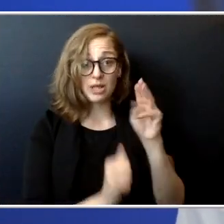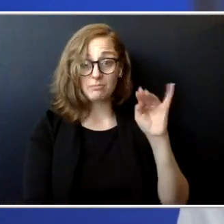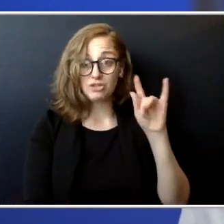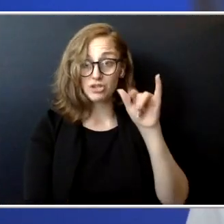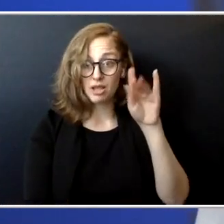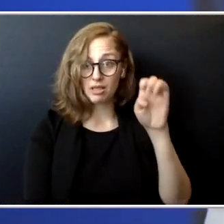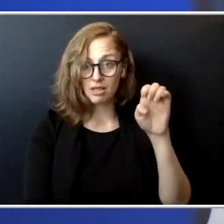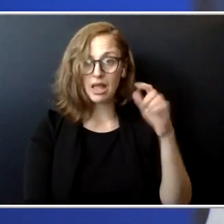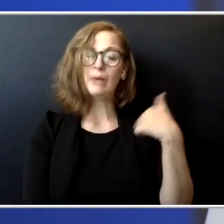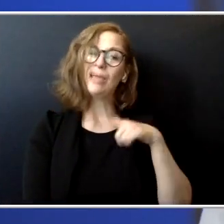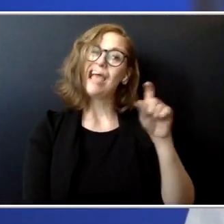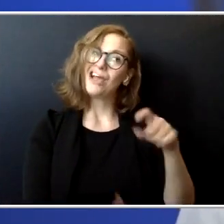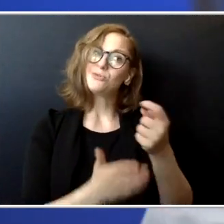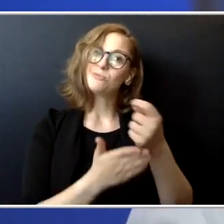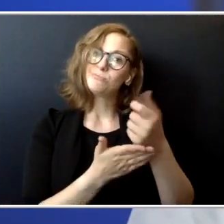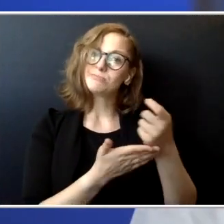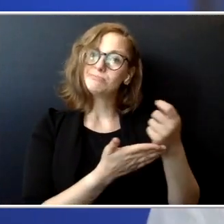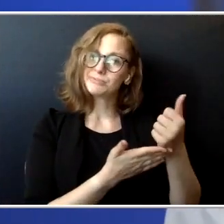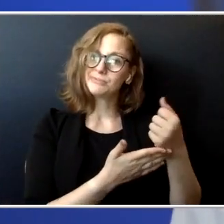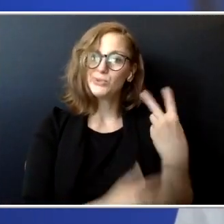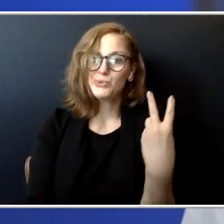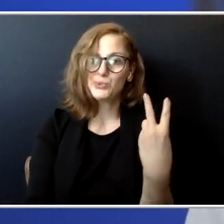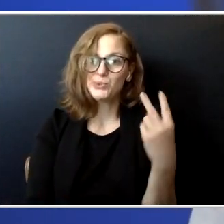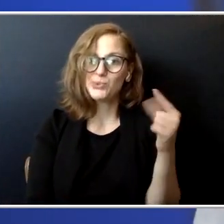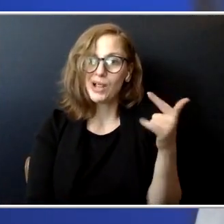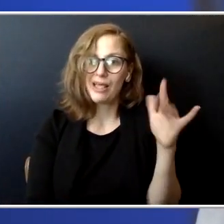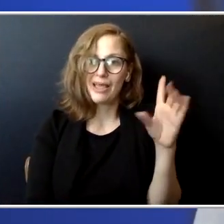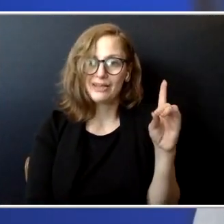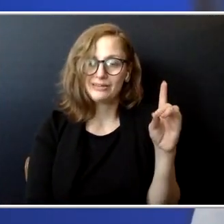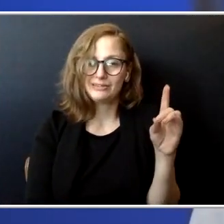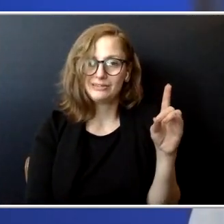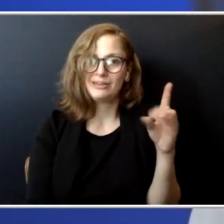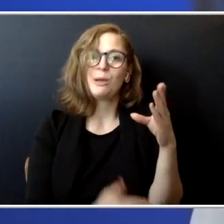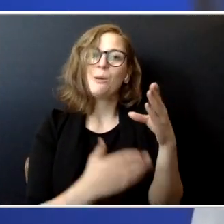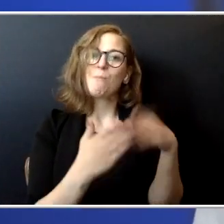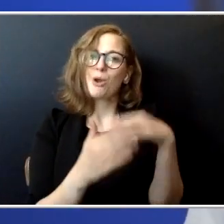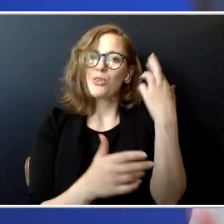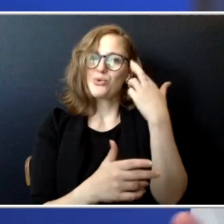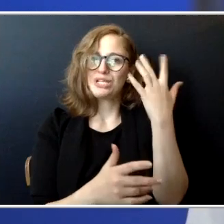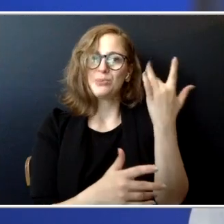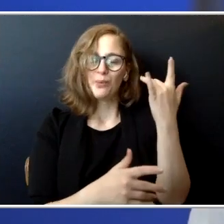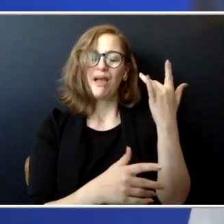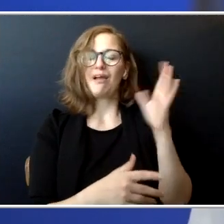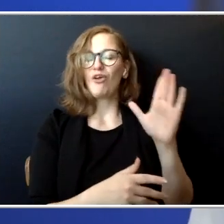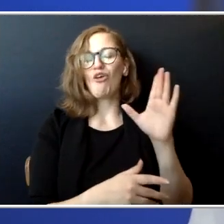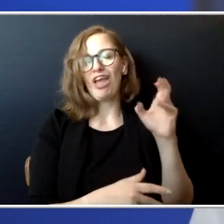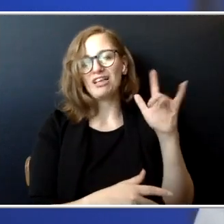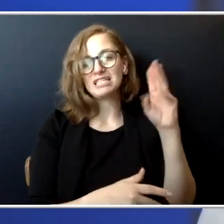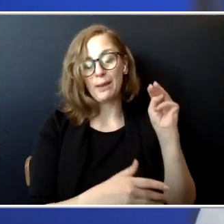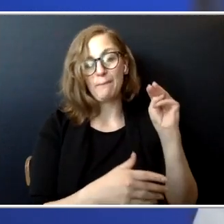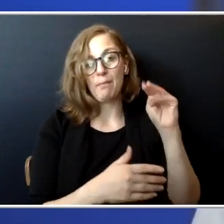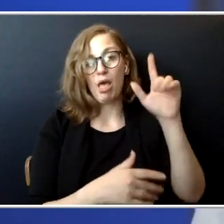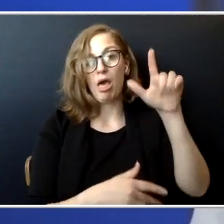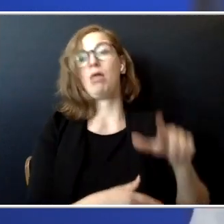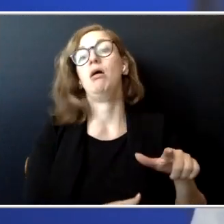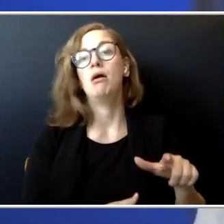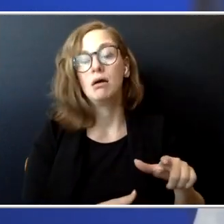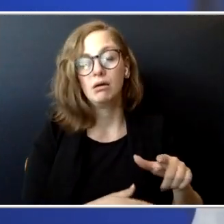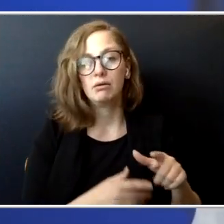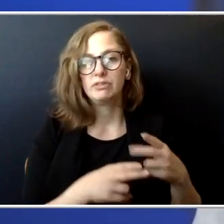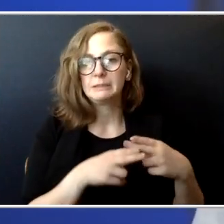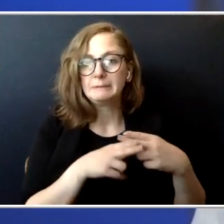glands. Which is part of the reason why her calcium dropped a little low temporarily, but the other 2 picked up the slack. They just needed a little bit of